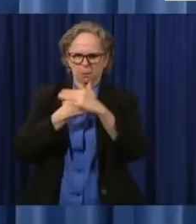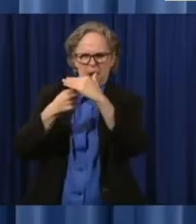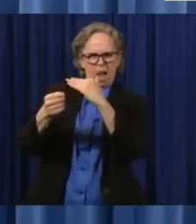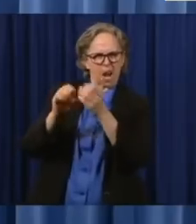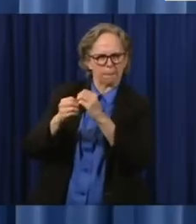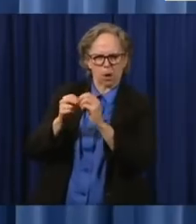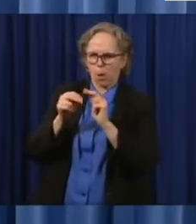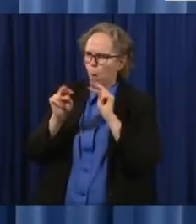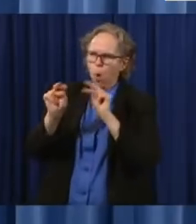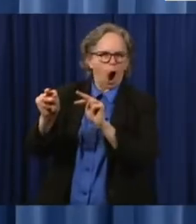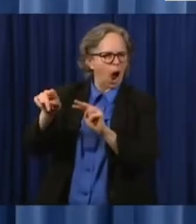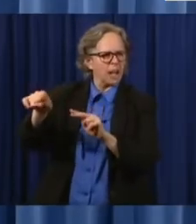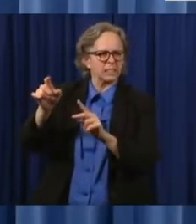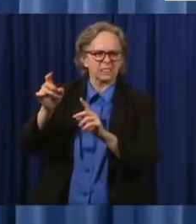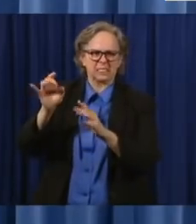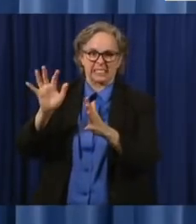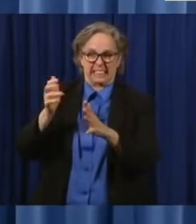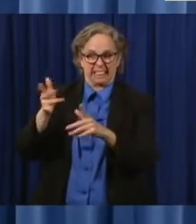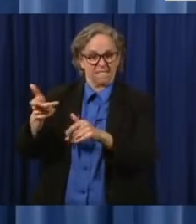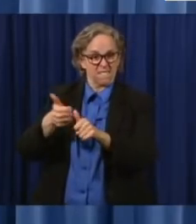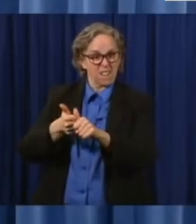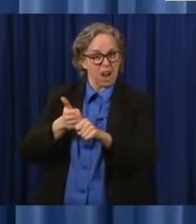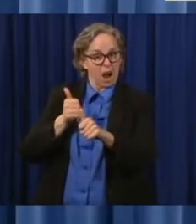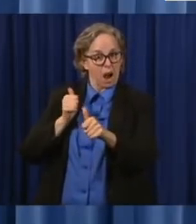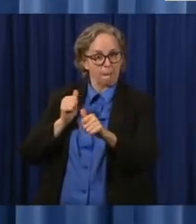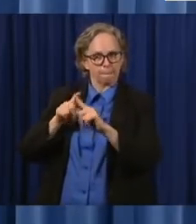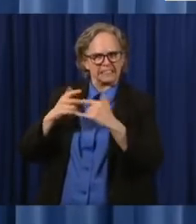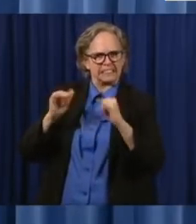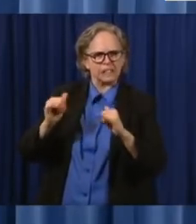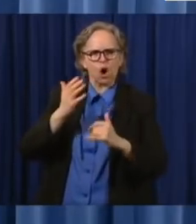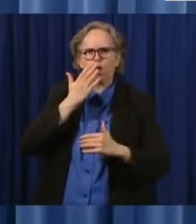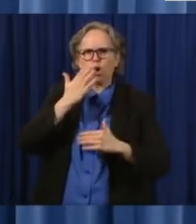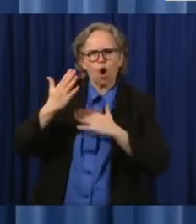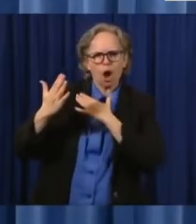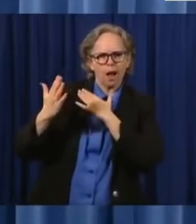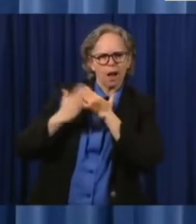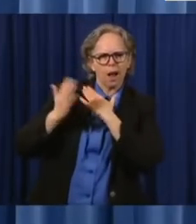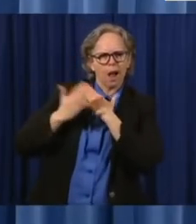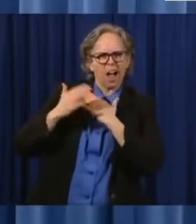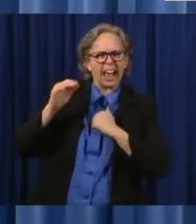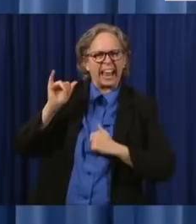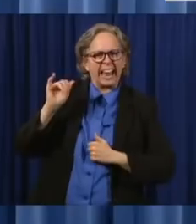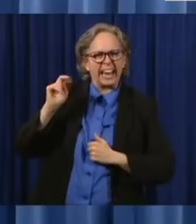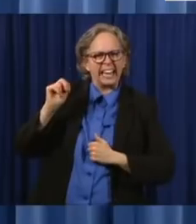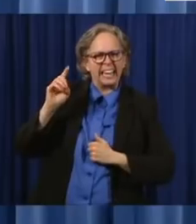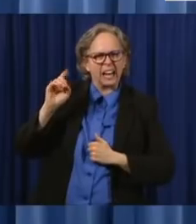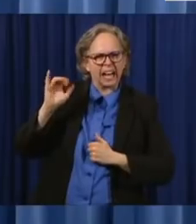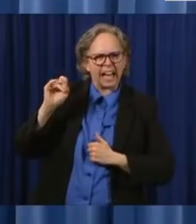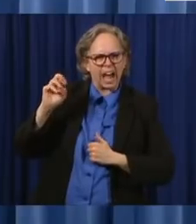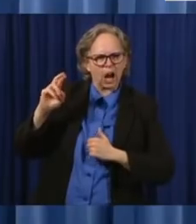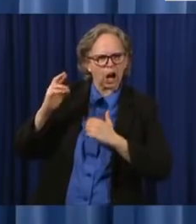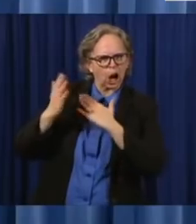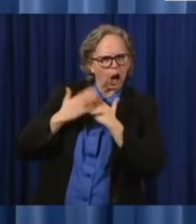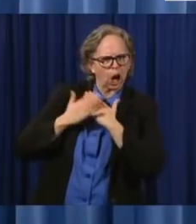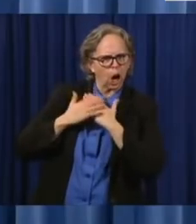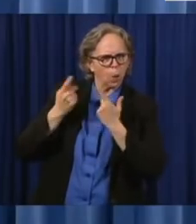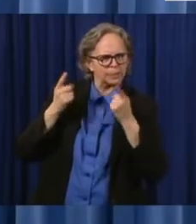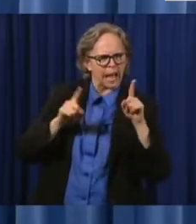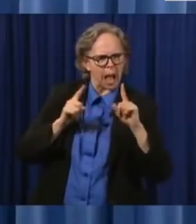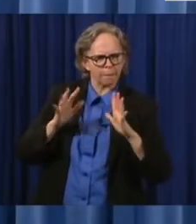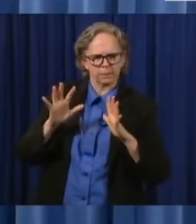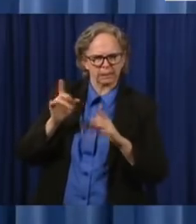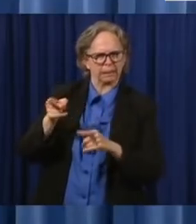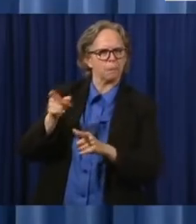lagger as far as an indicator, but it's also something that I think to me is pretty accurate about where we are.